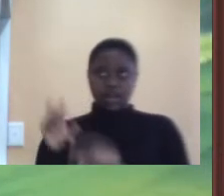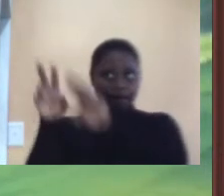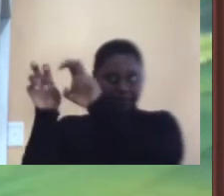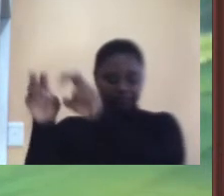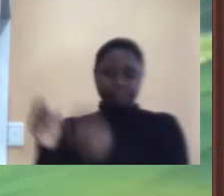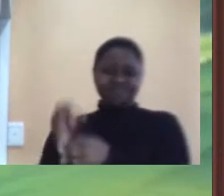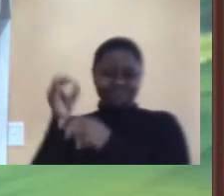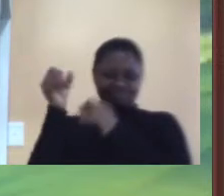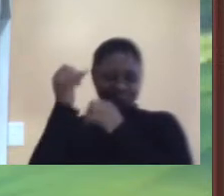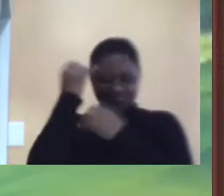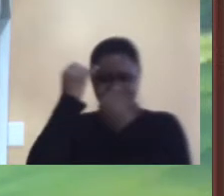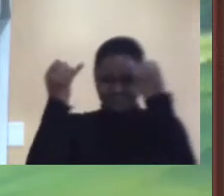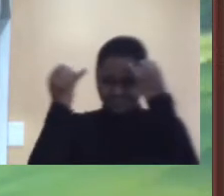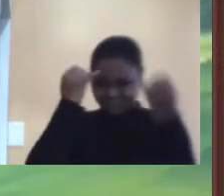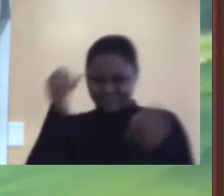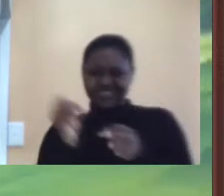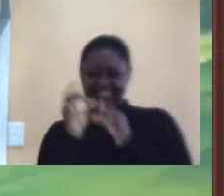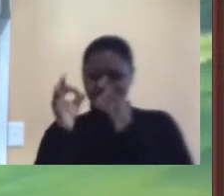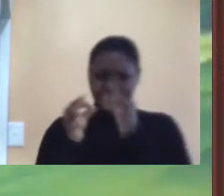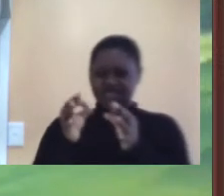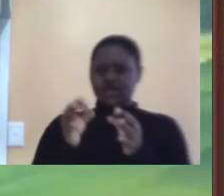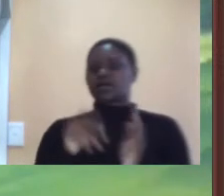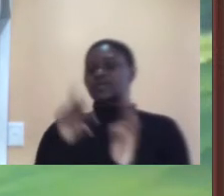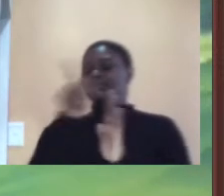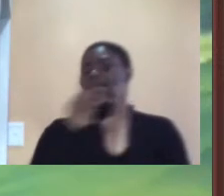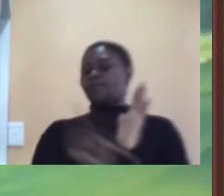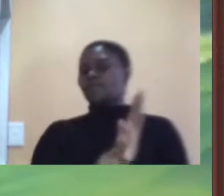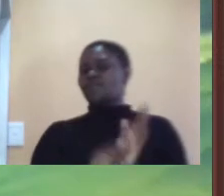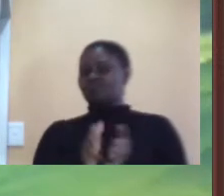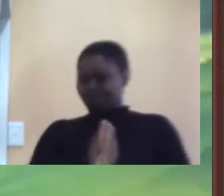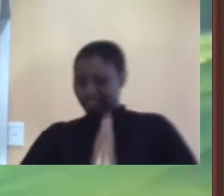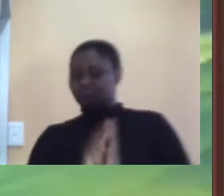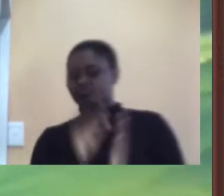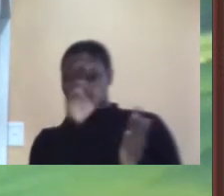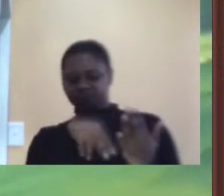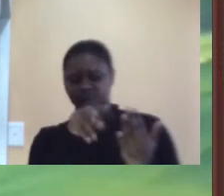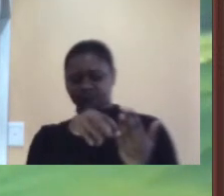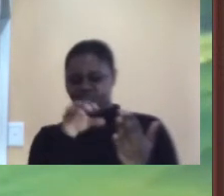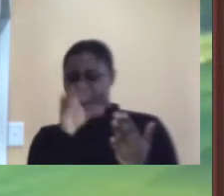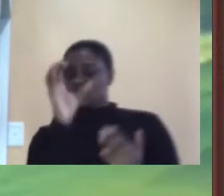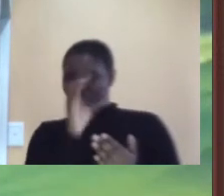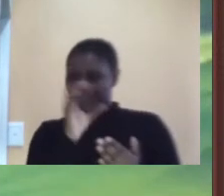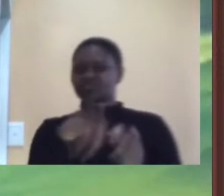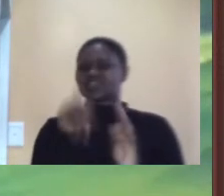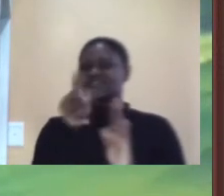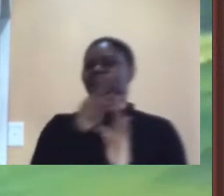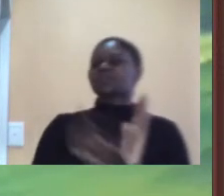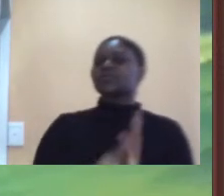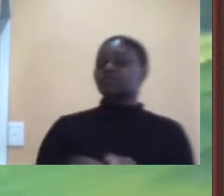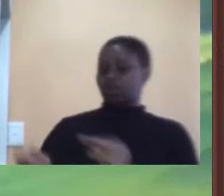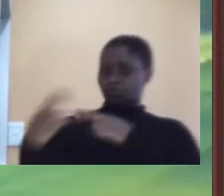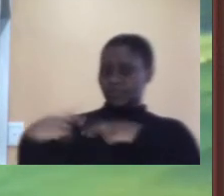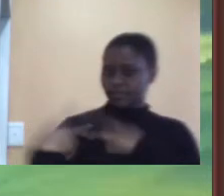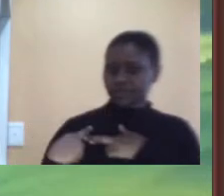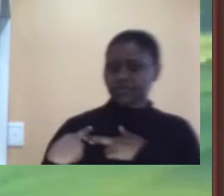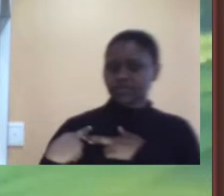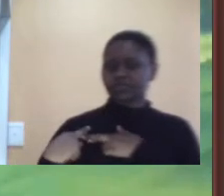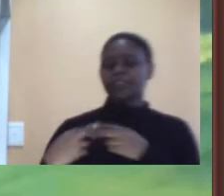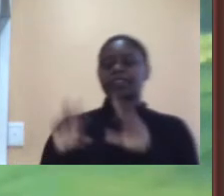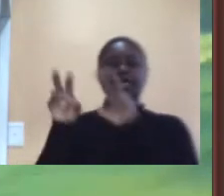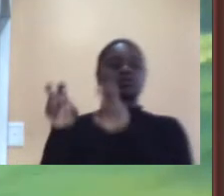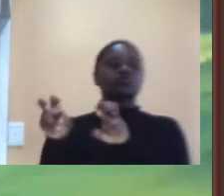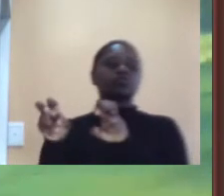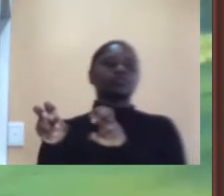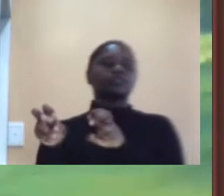ngawo, sizoyibheka ipolicy as you have asked us to do so. We are going to deal with it. And also, i-issue-ke